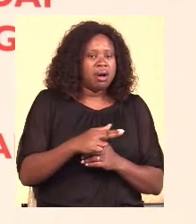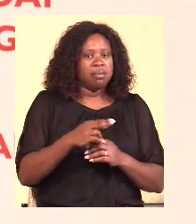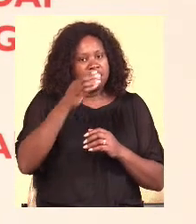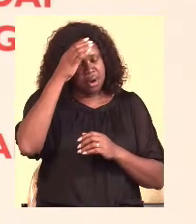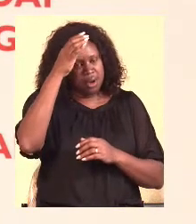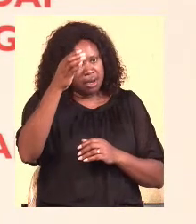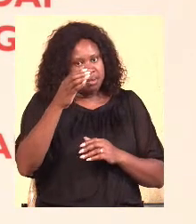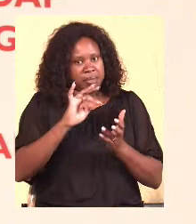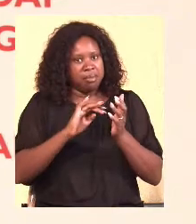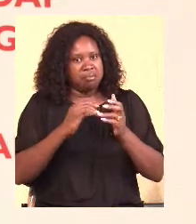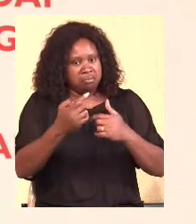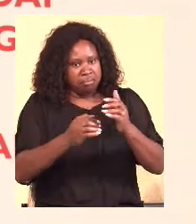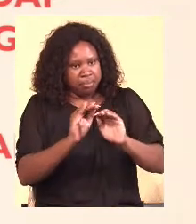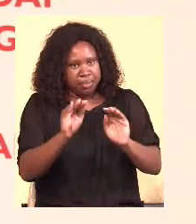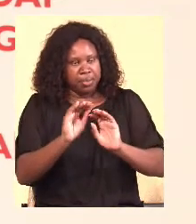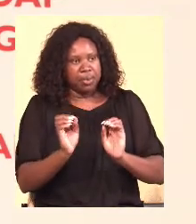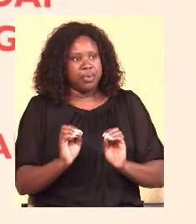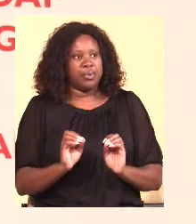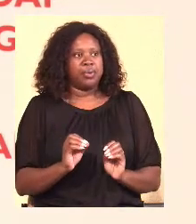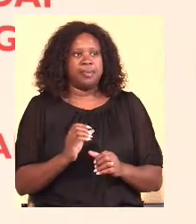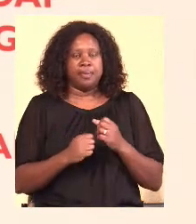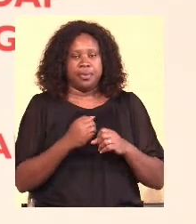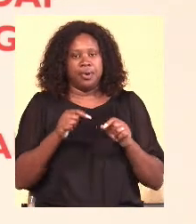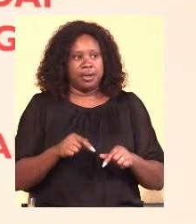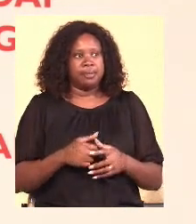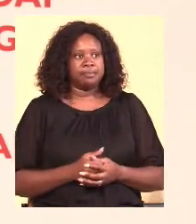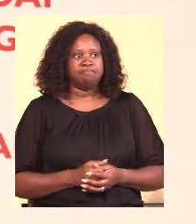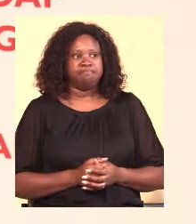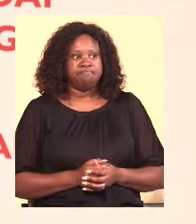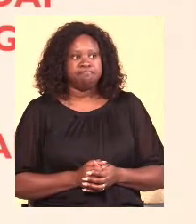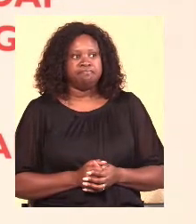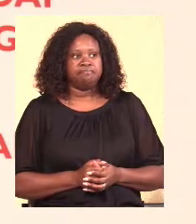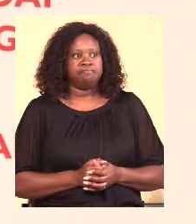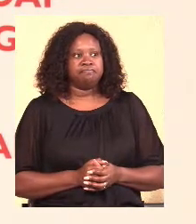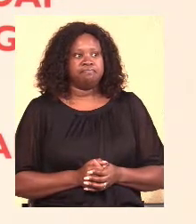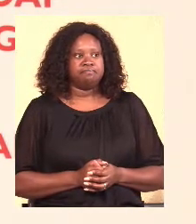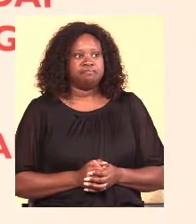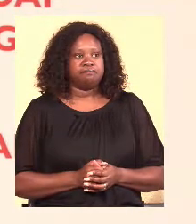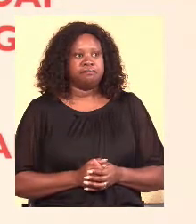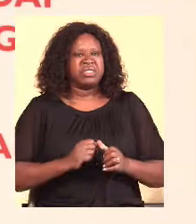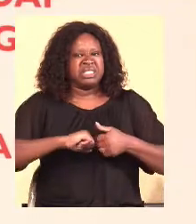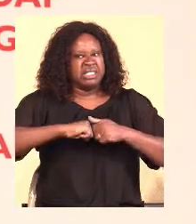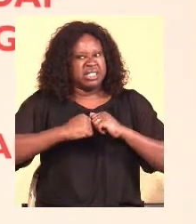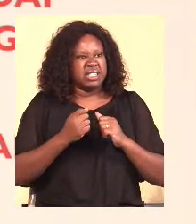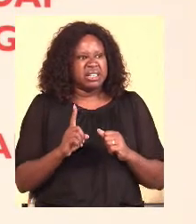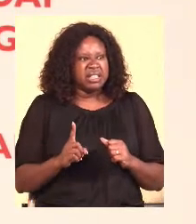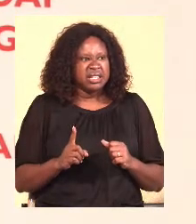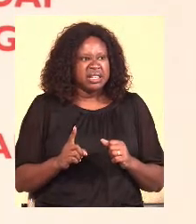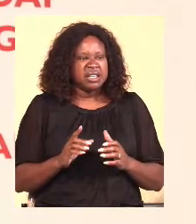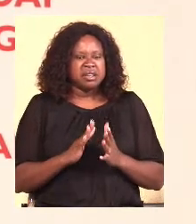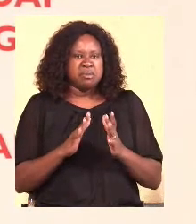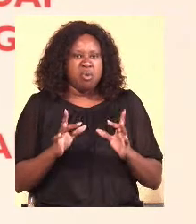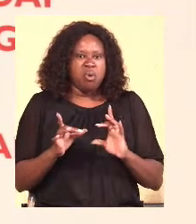academic progress within the year. So the challenges, which is mainly connected to